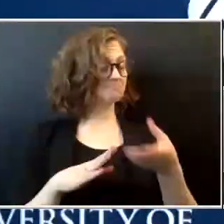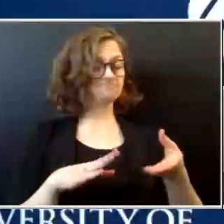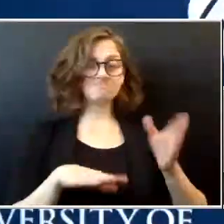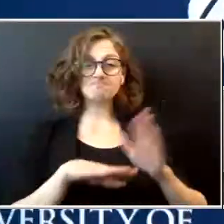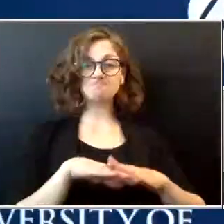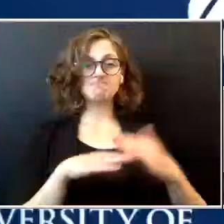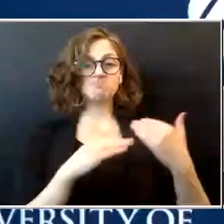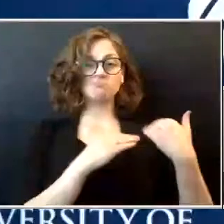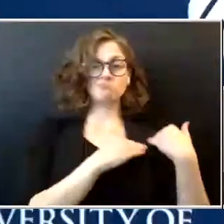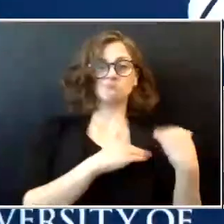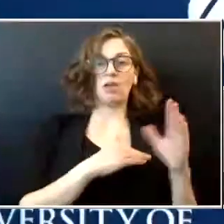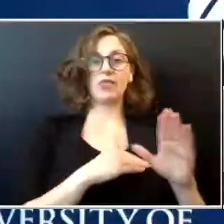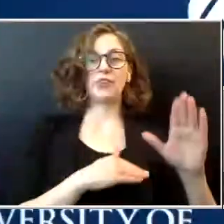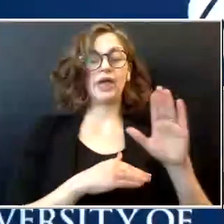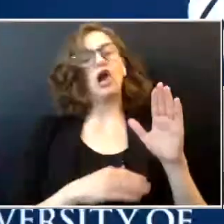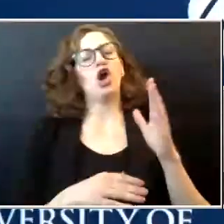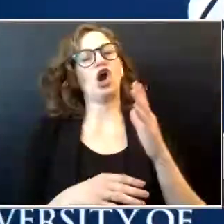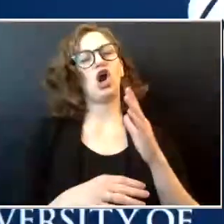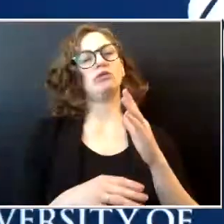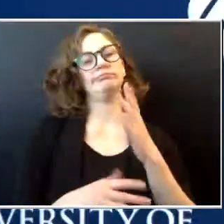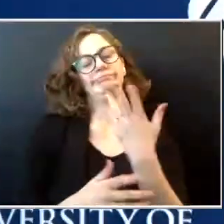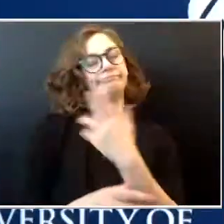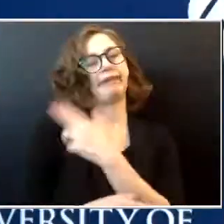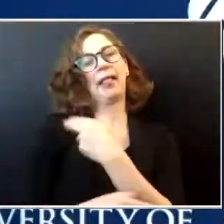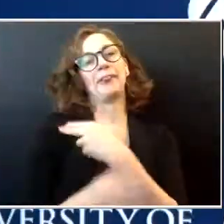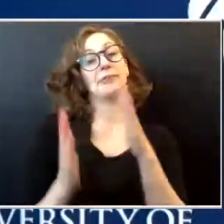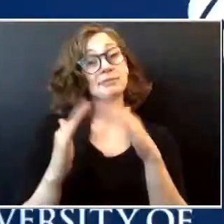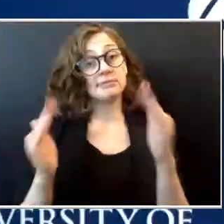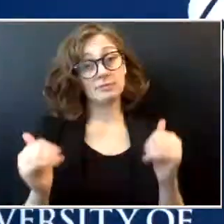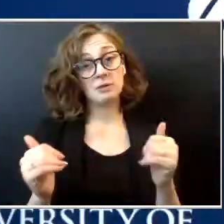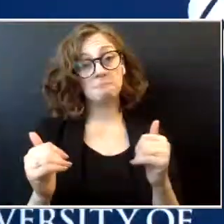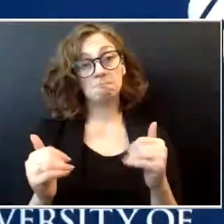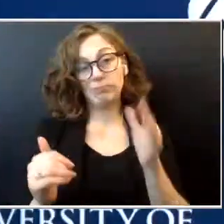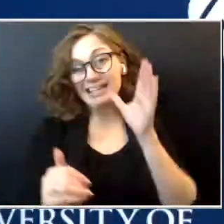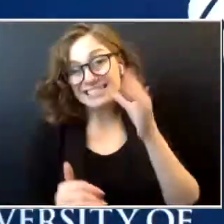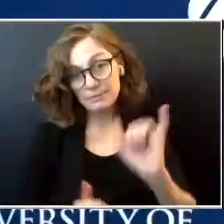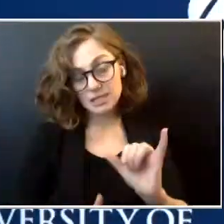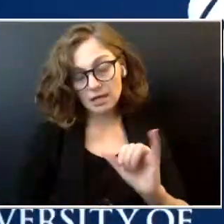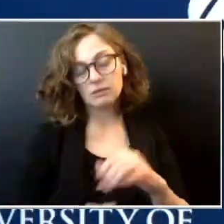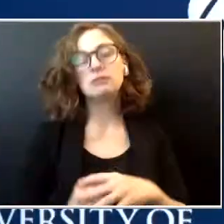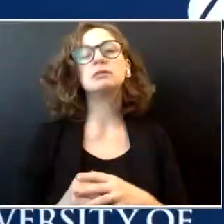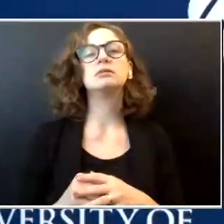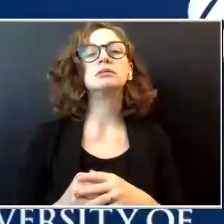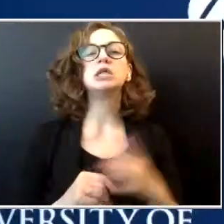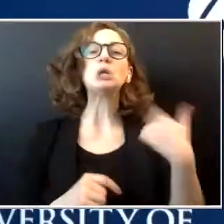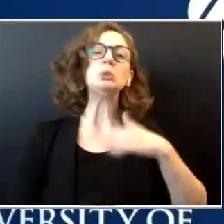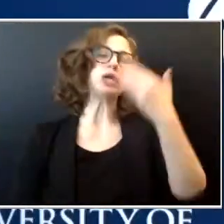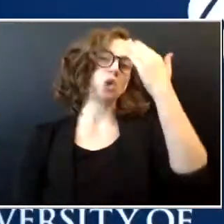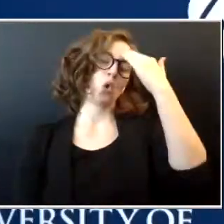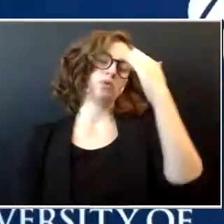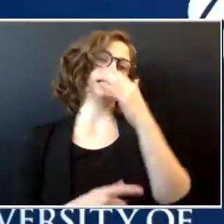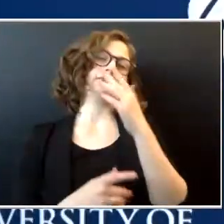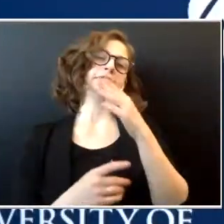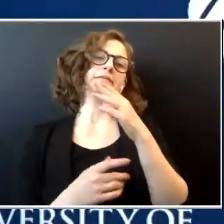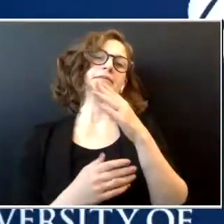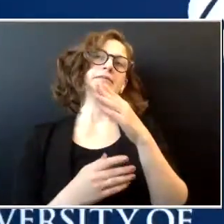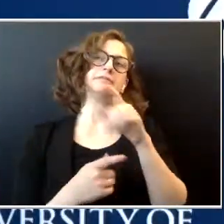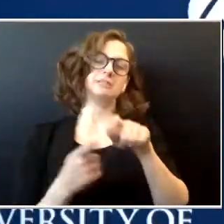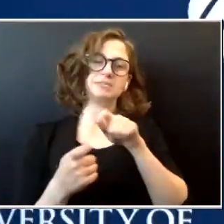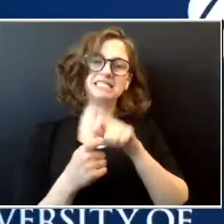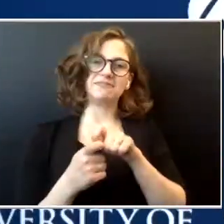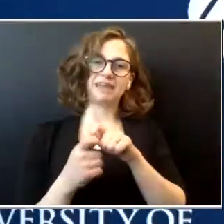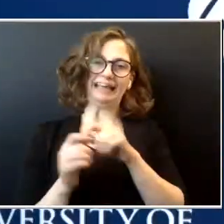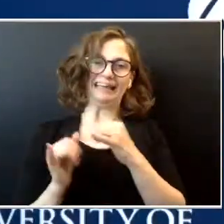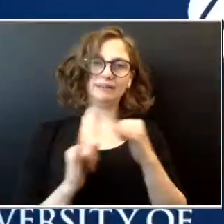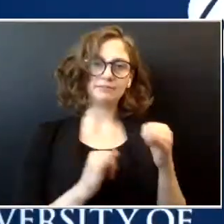health system. Again, we know that certain individuals, certain demographics, especially if you're immunosuppressed, older